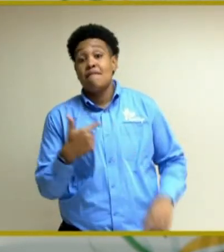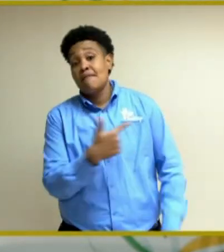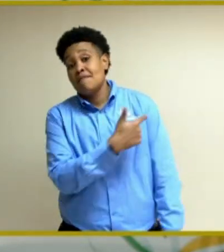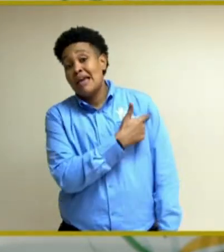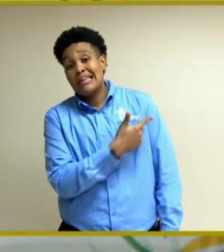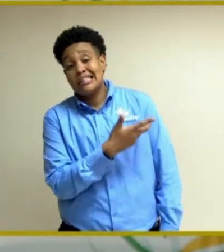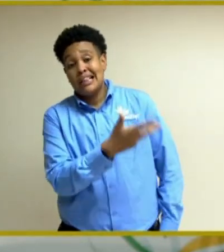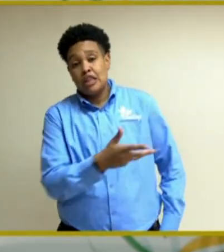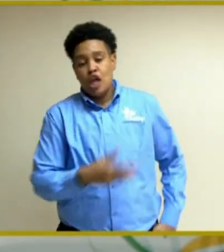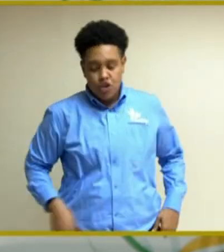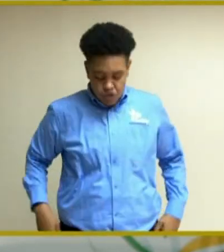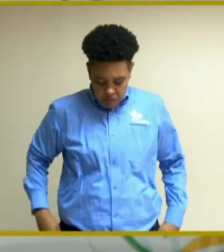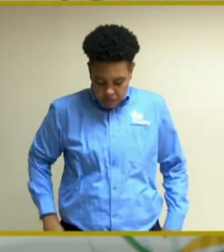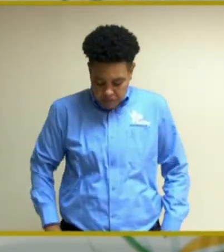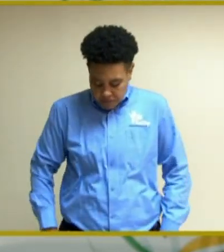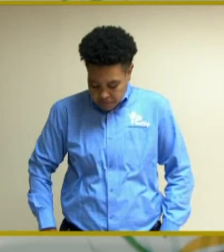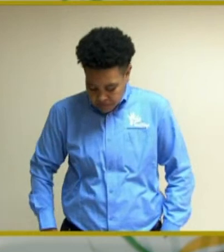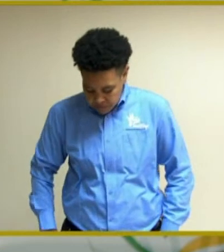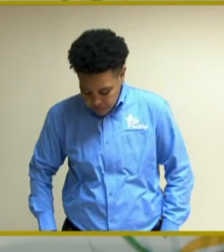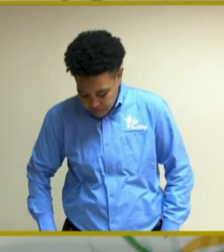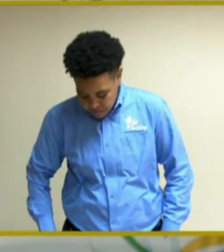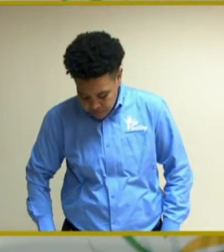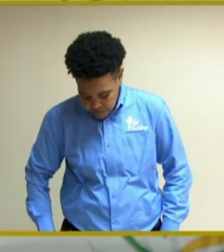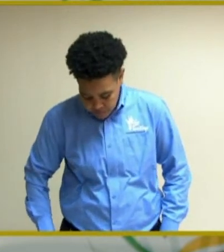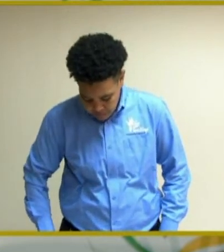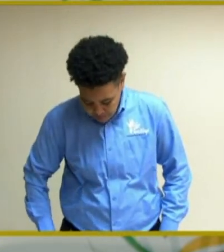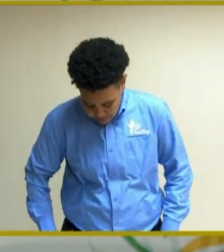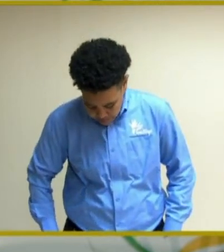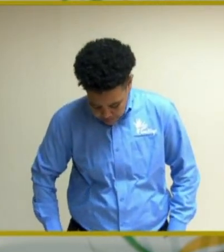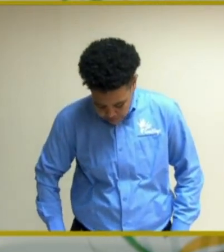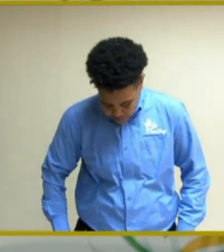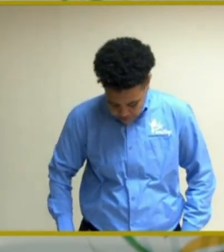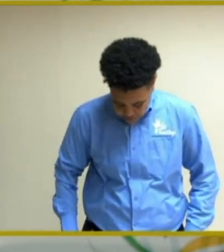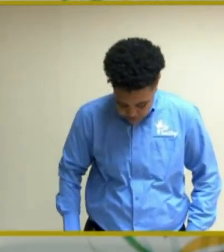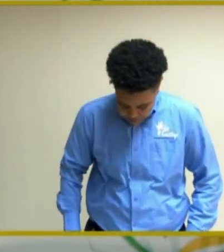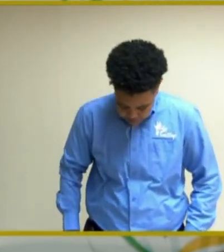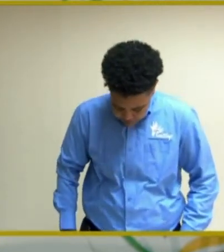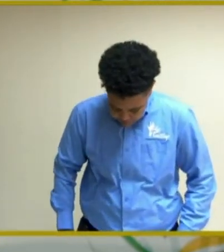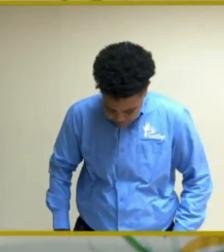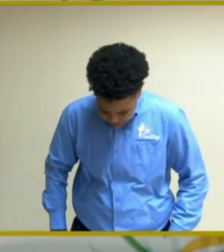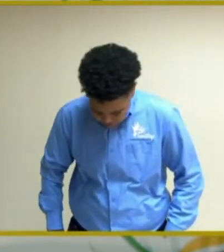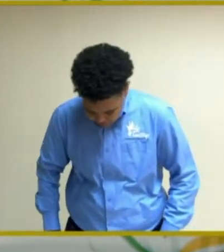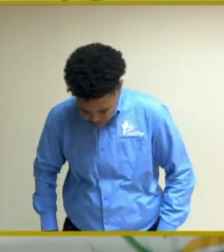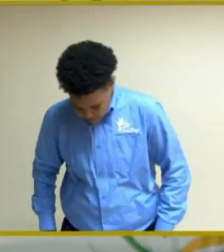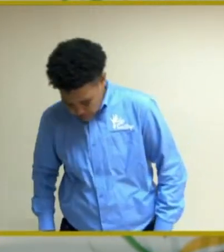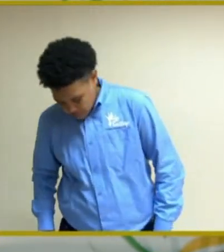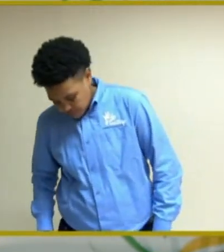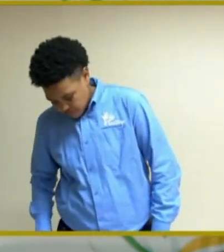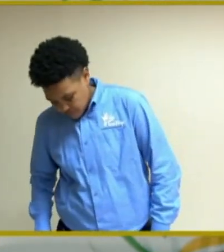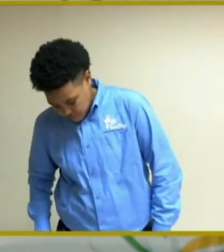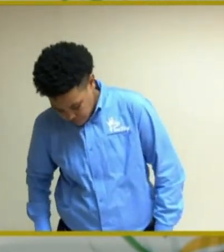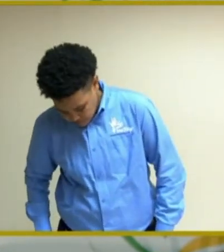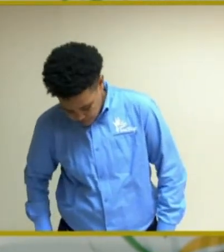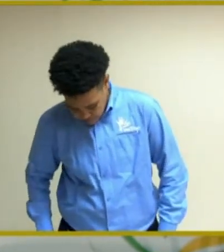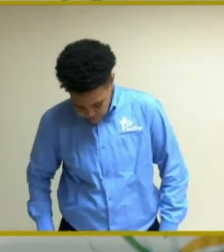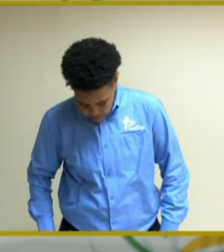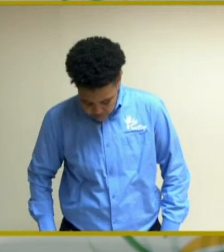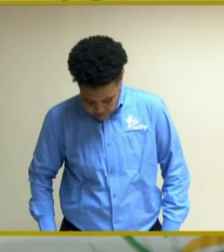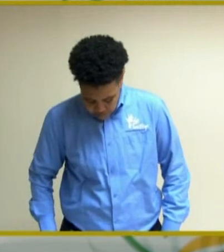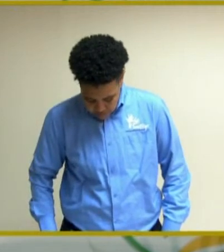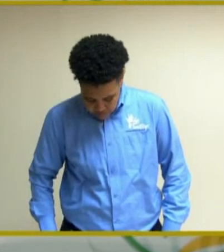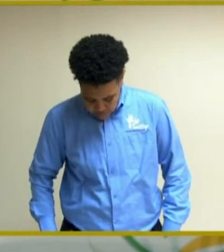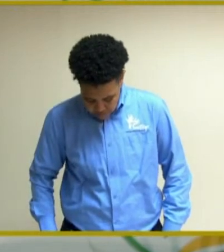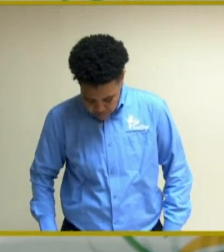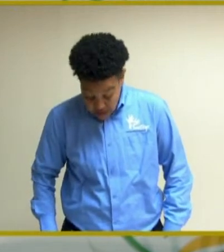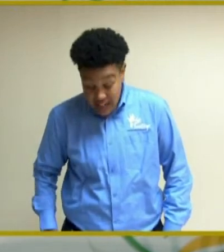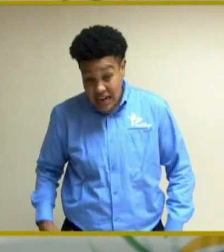vaccines and then managing the vaccines through to the arms of individuals across Jamaica.